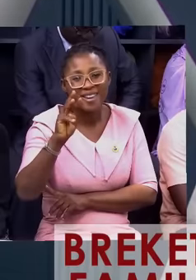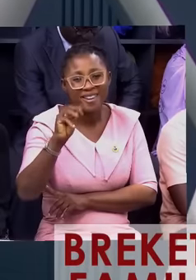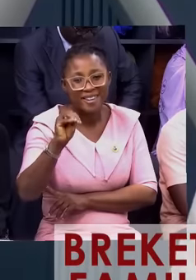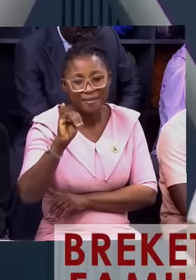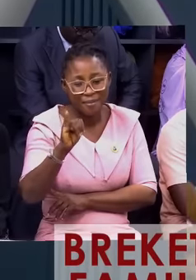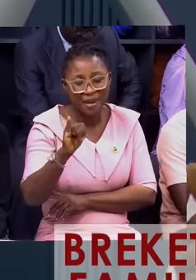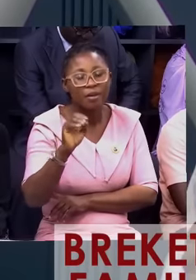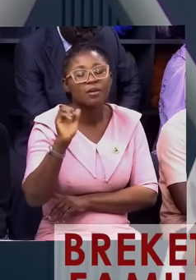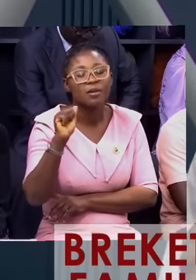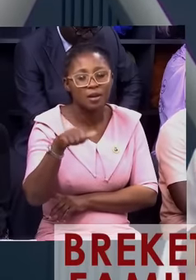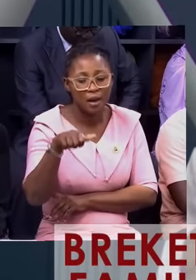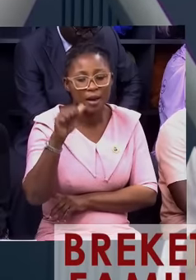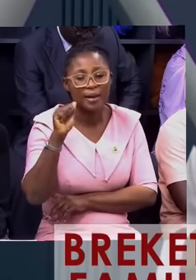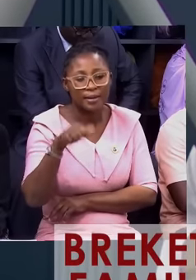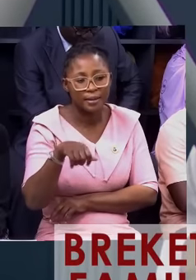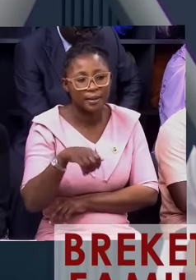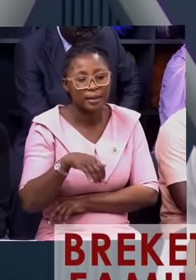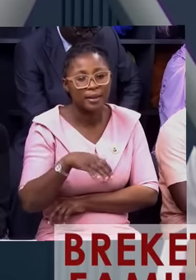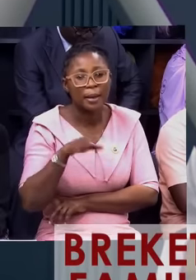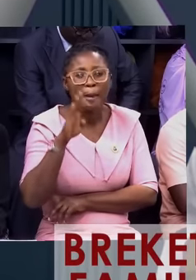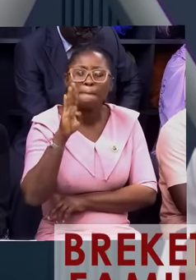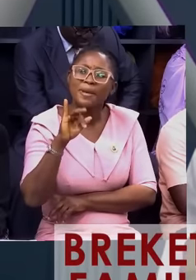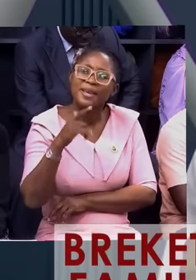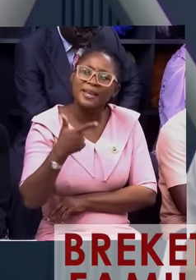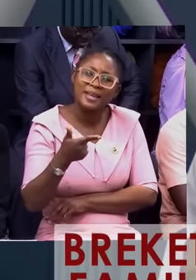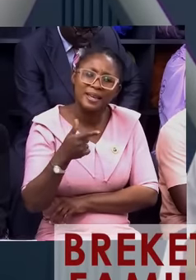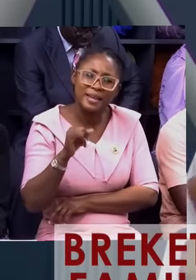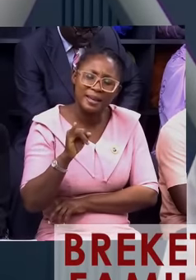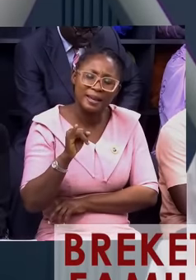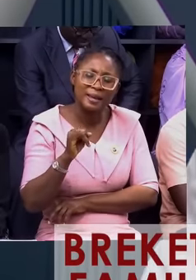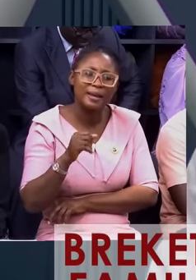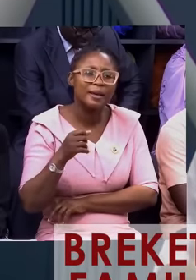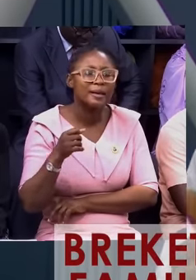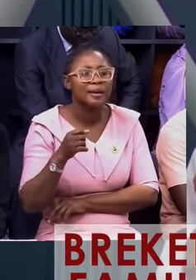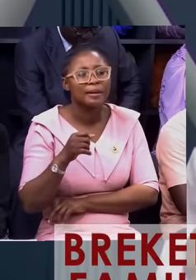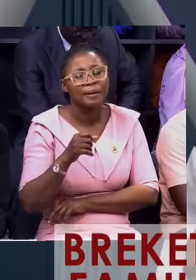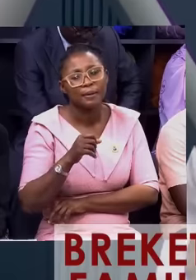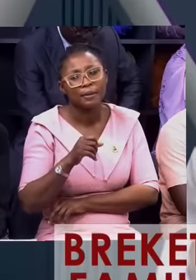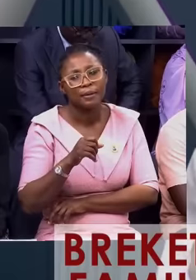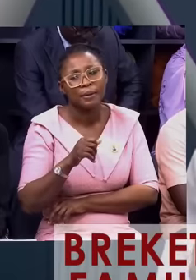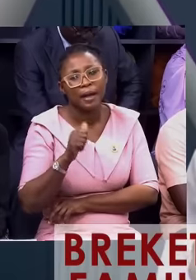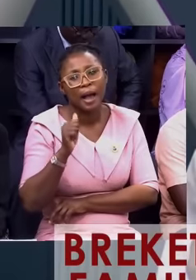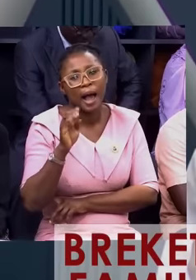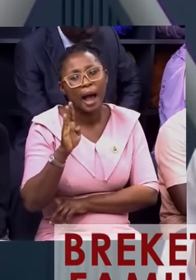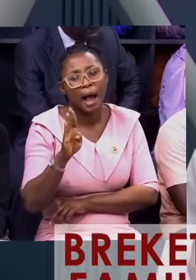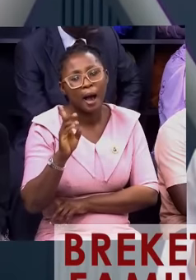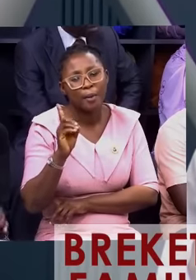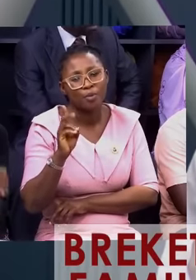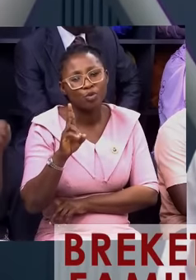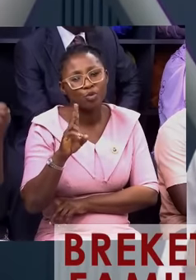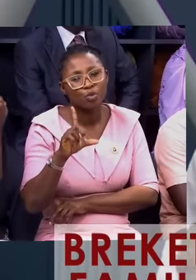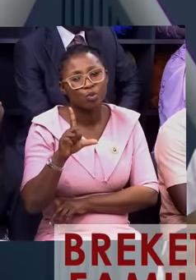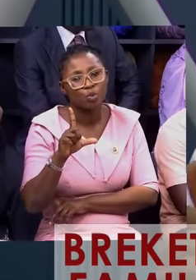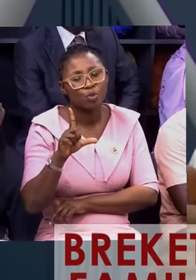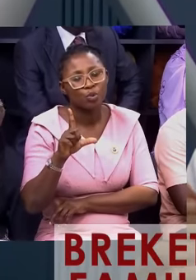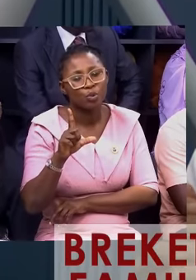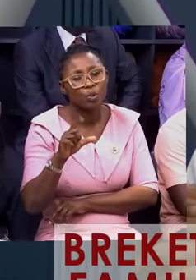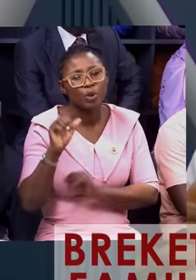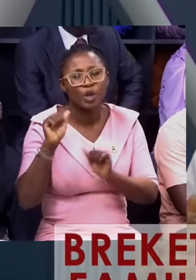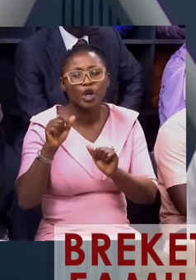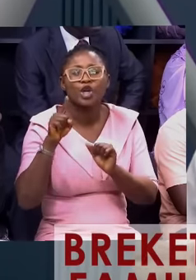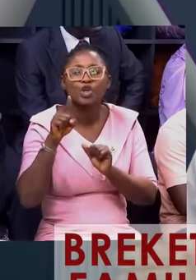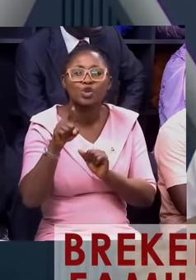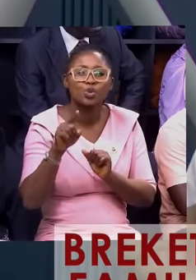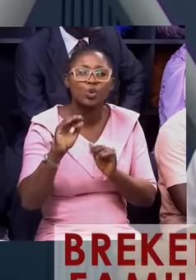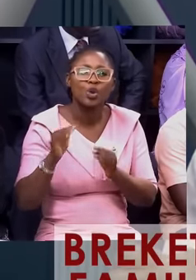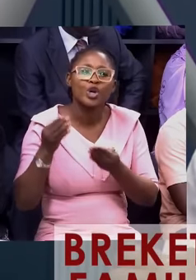okay yes big hold on uh Abdul yes sir can